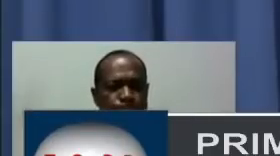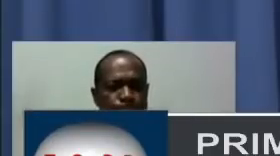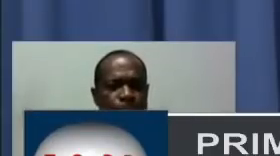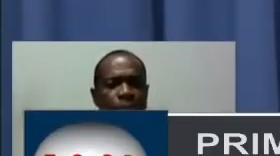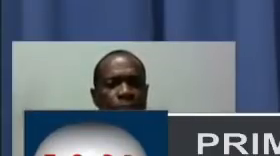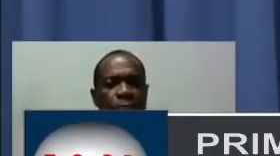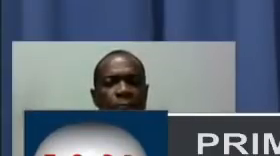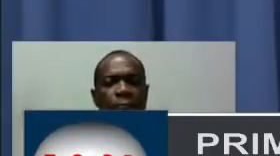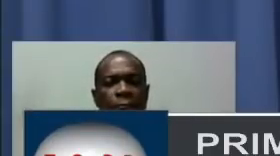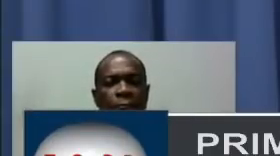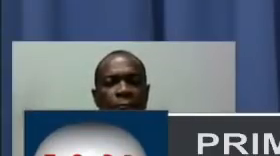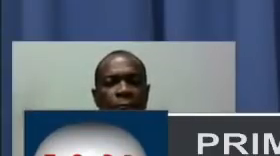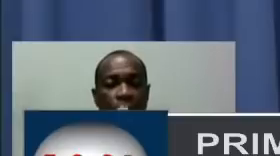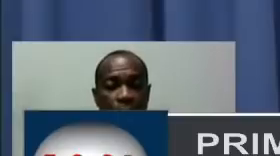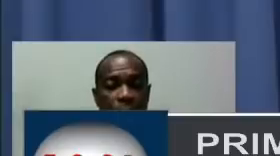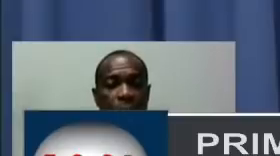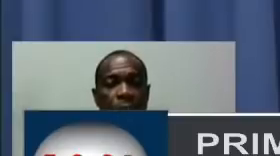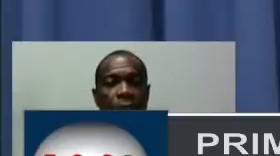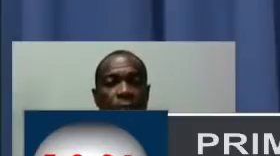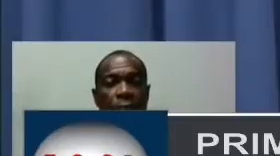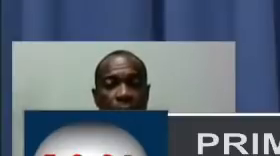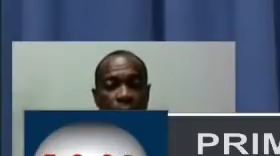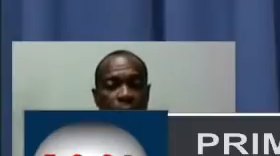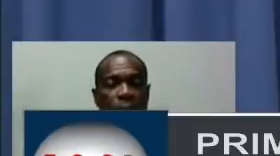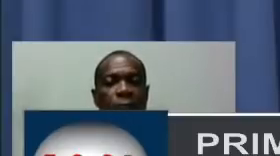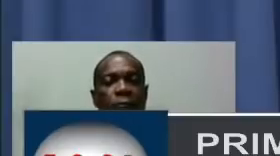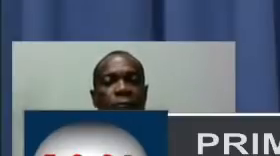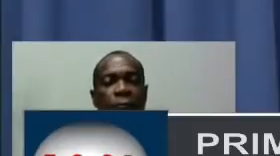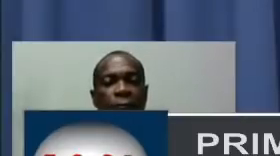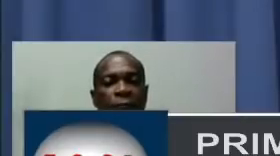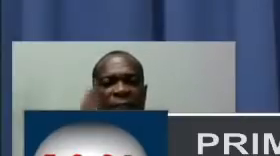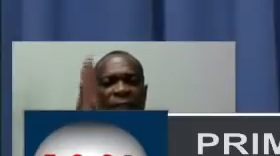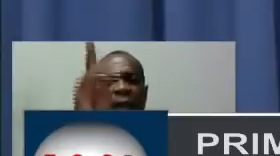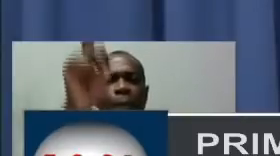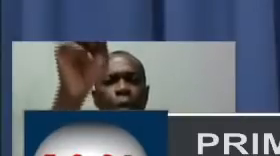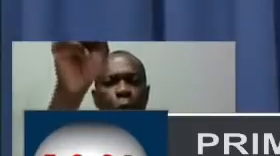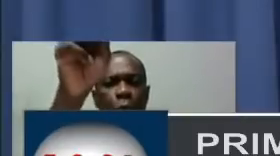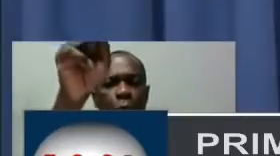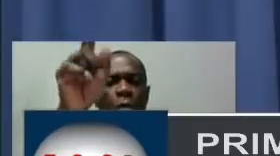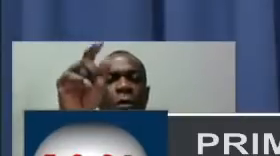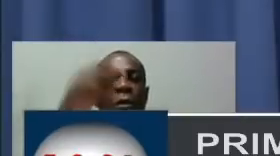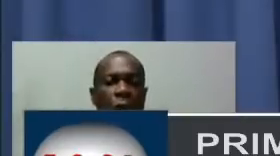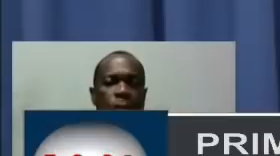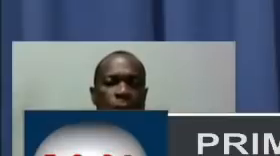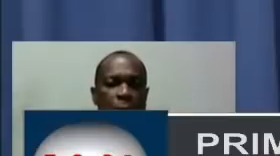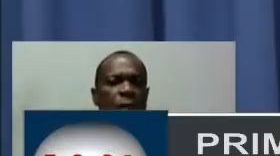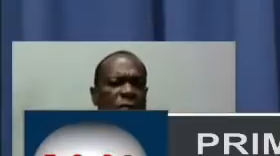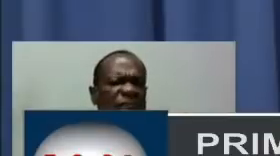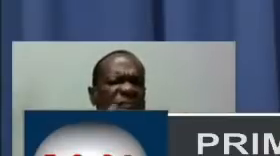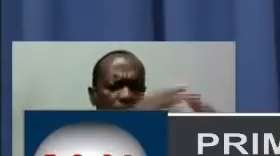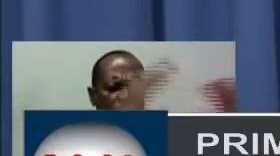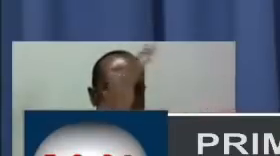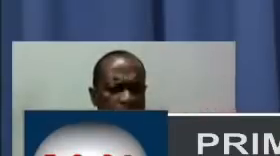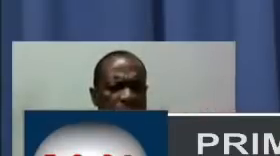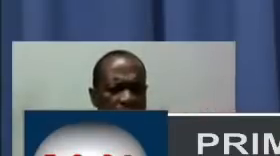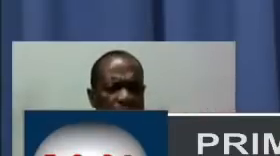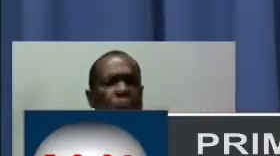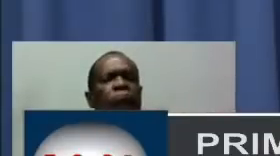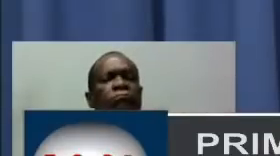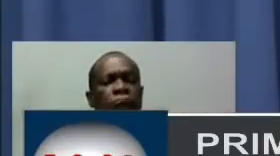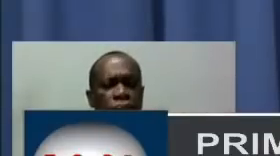HDU, at the Scarborough General Hospital in a separate building, with